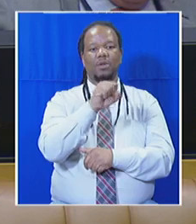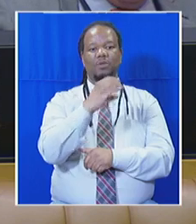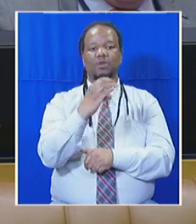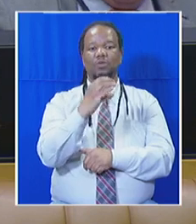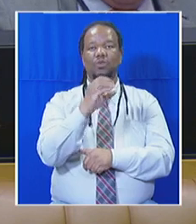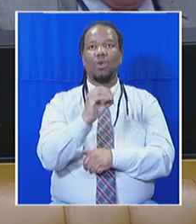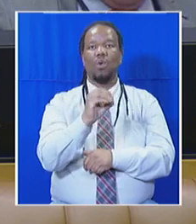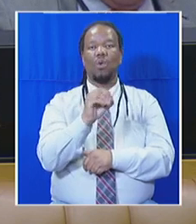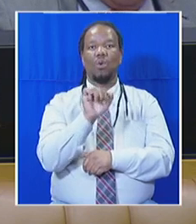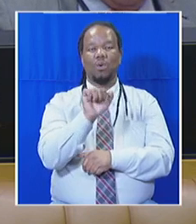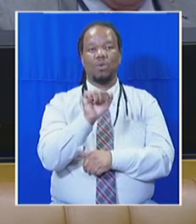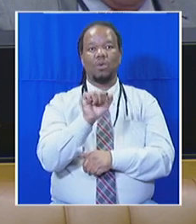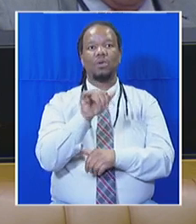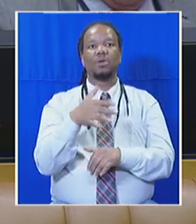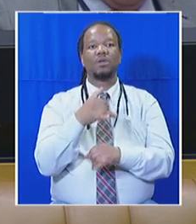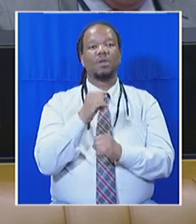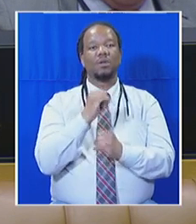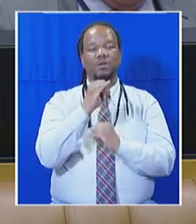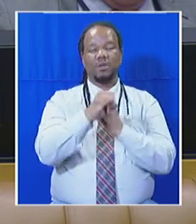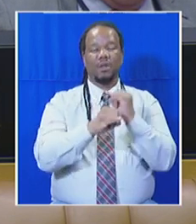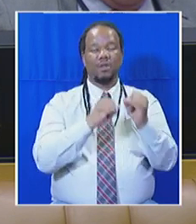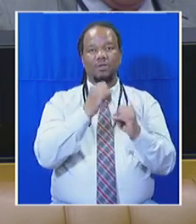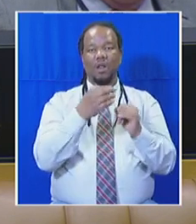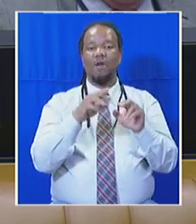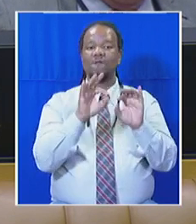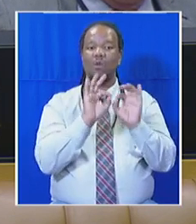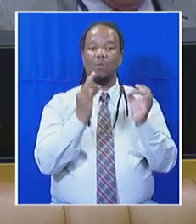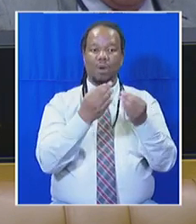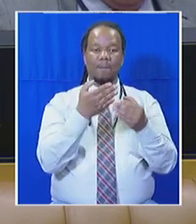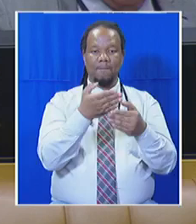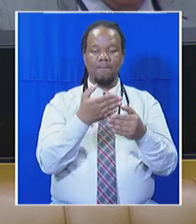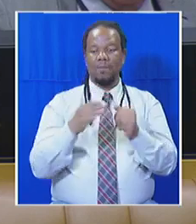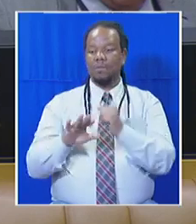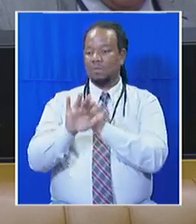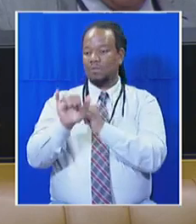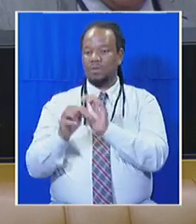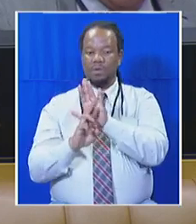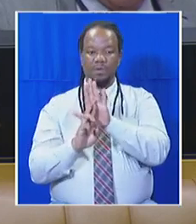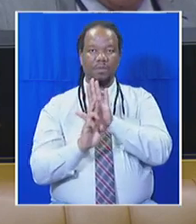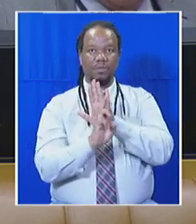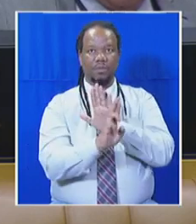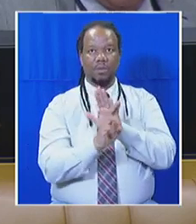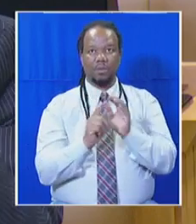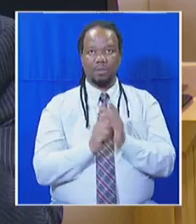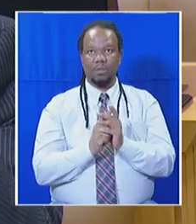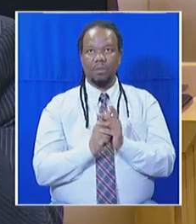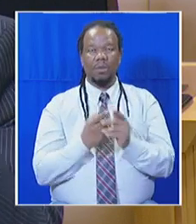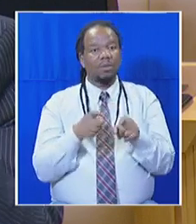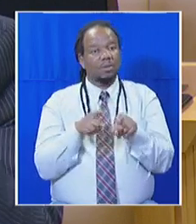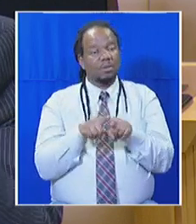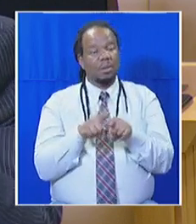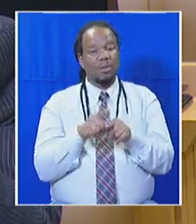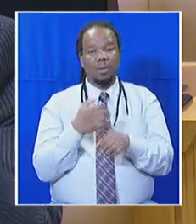international forum, where the country has to be represented. Indeed, it is so. If the Minister was within the country